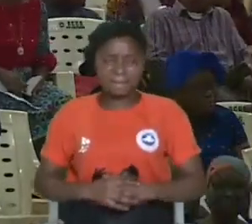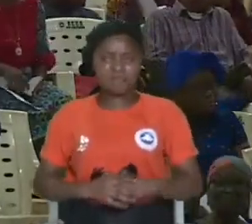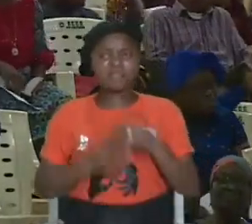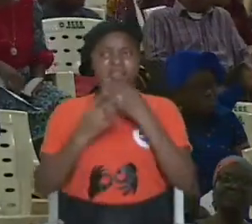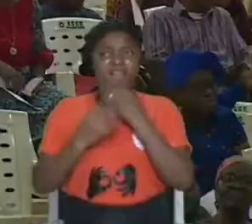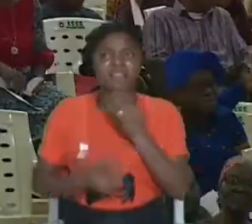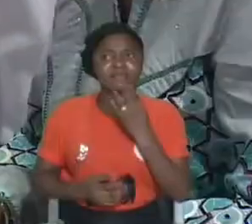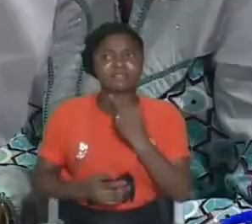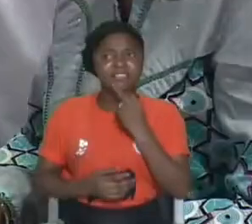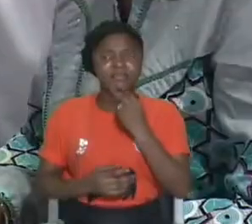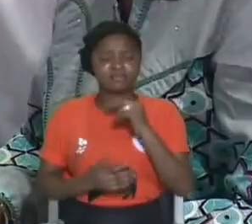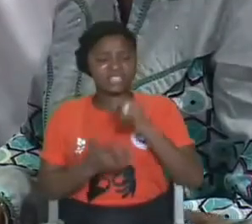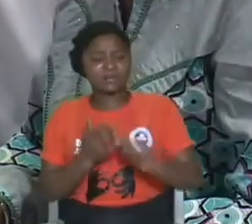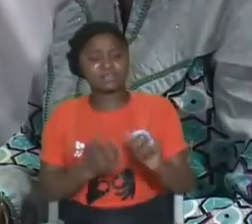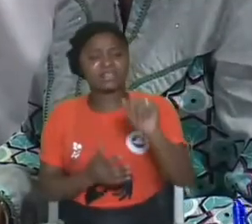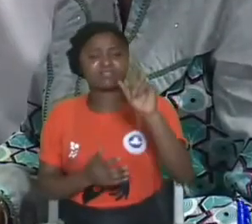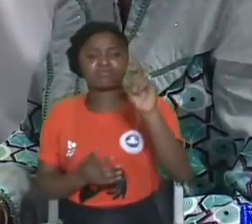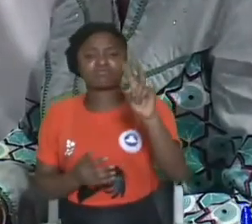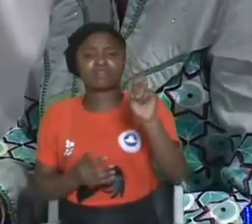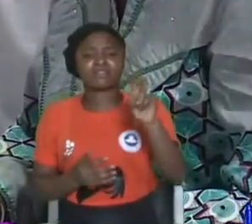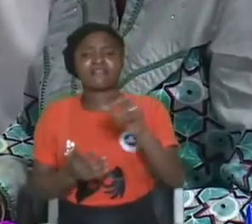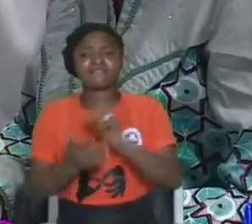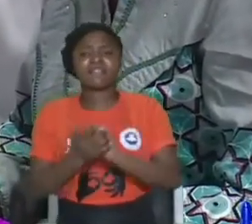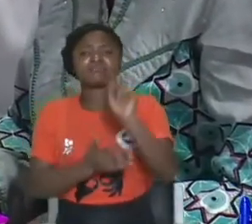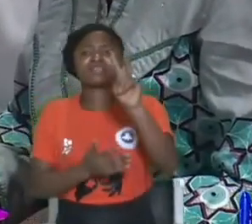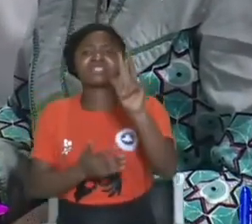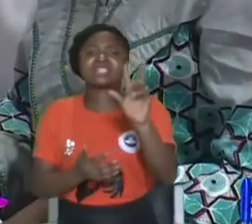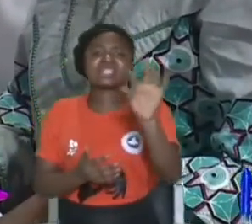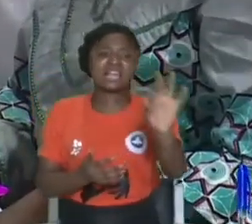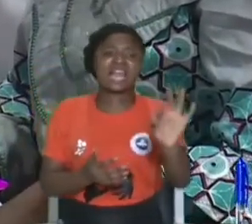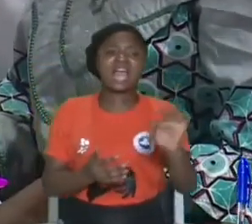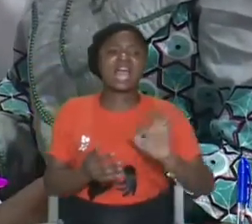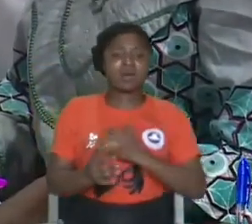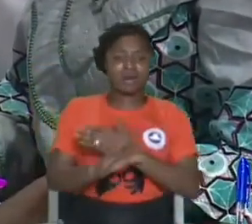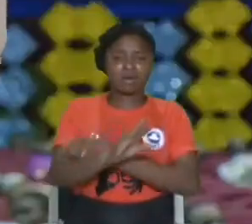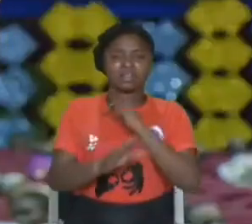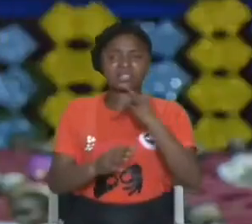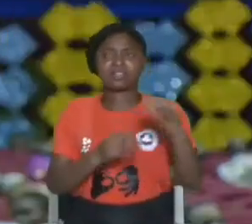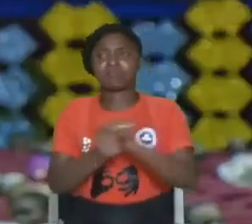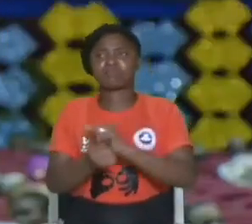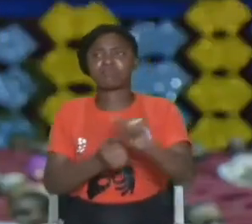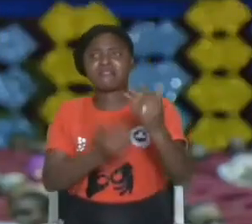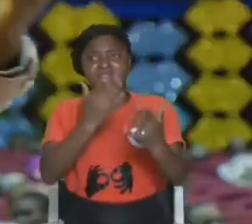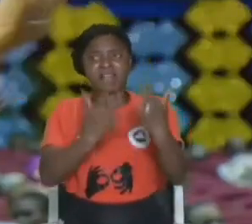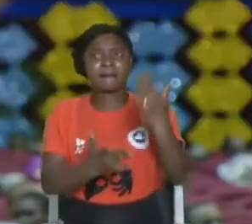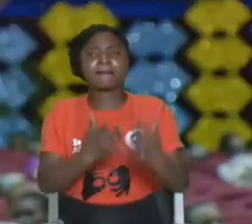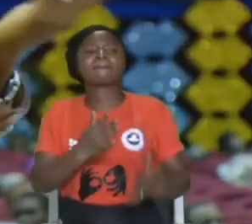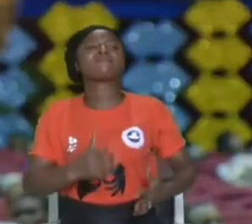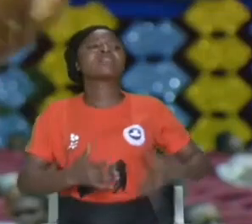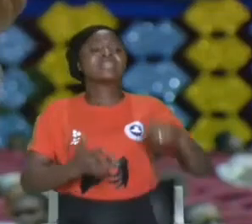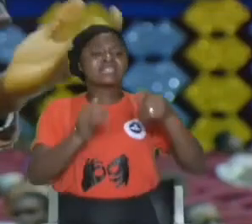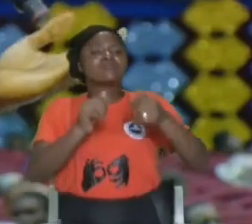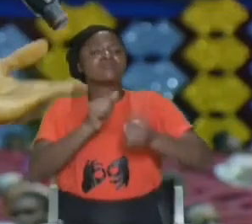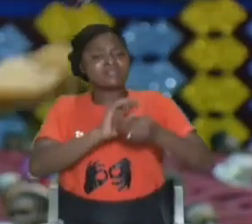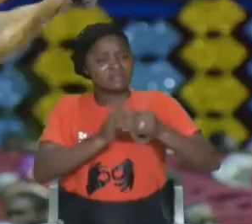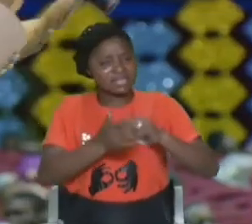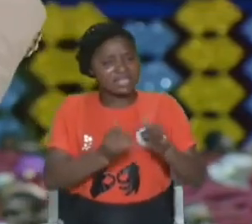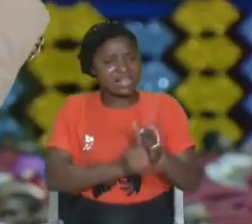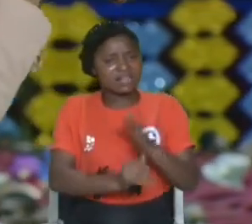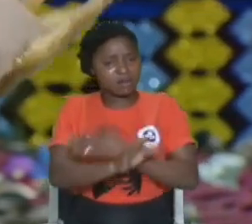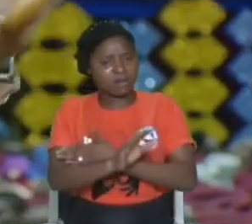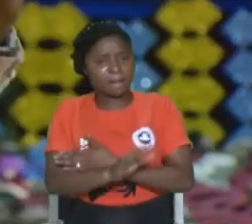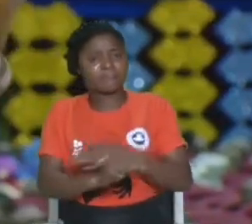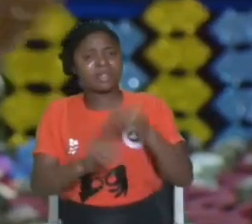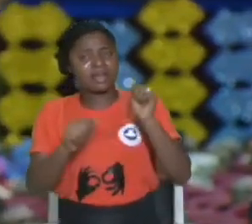Hebrews chapter 12 verse 29 also says that our God is a consuming fire. This means that God